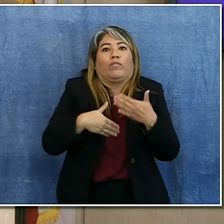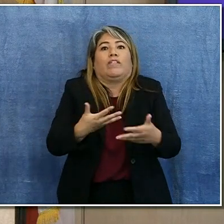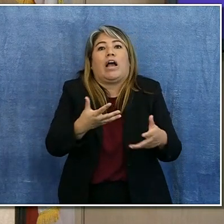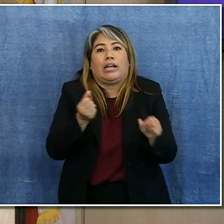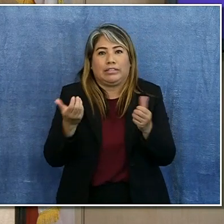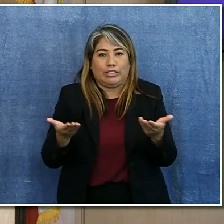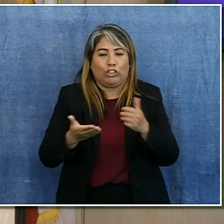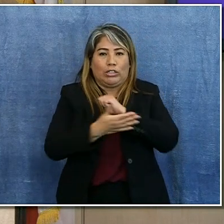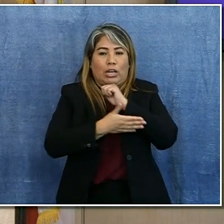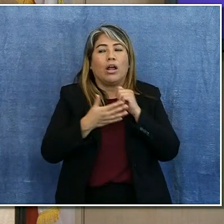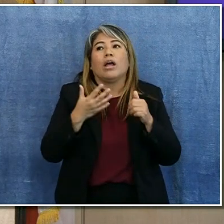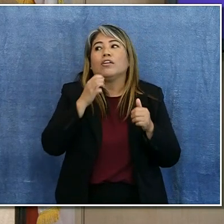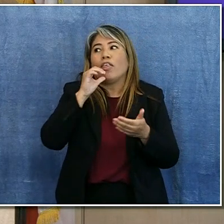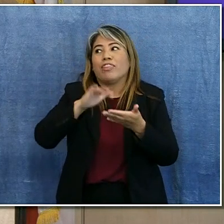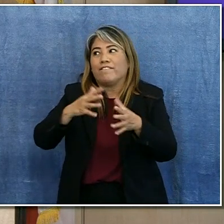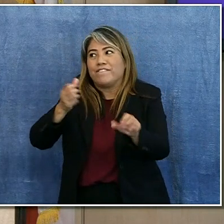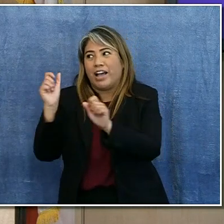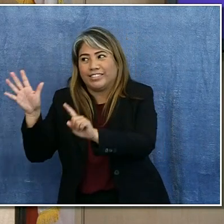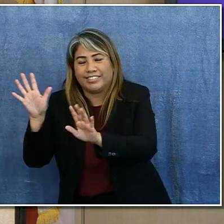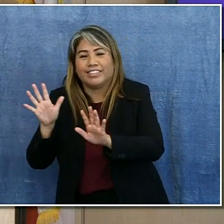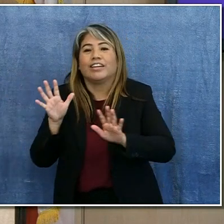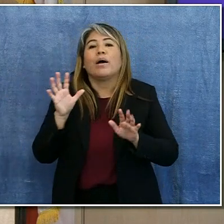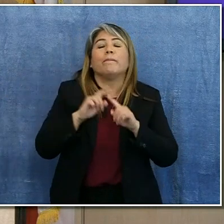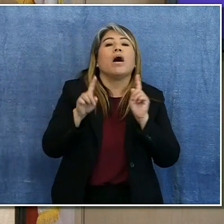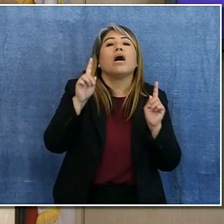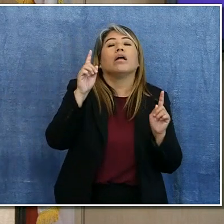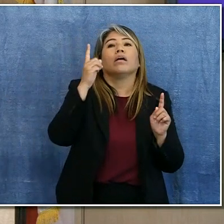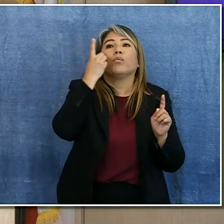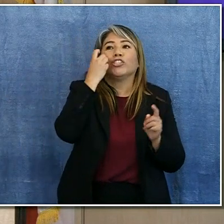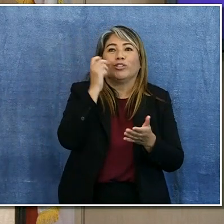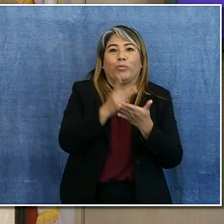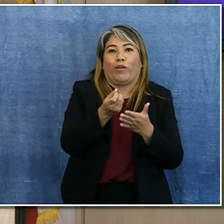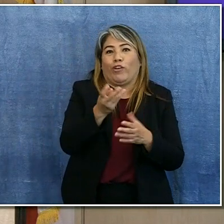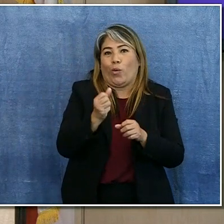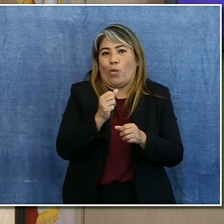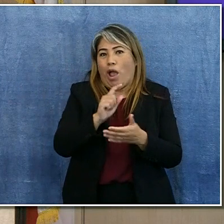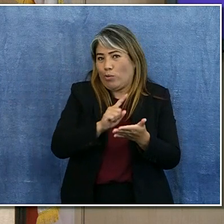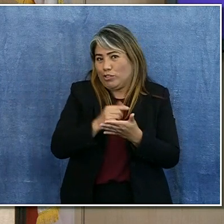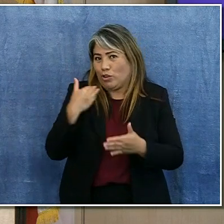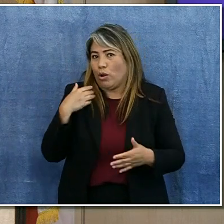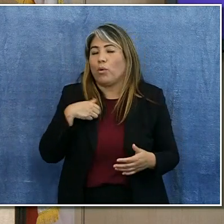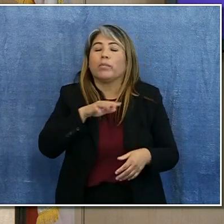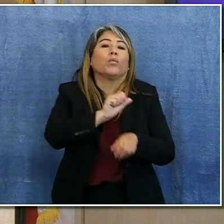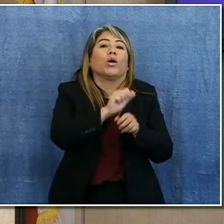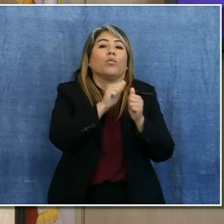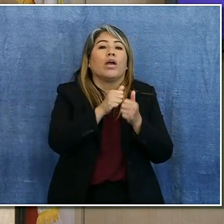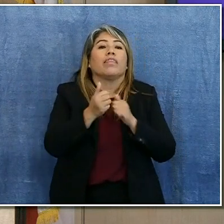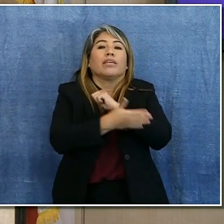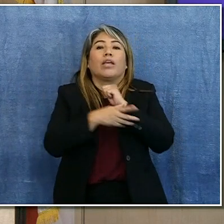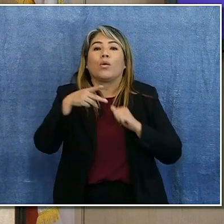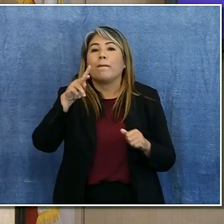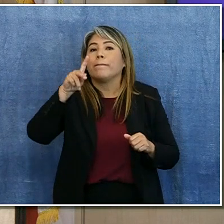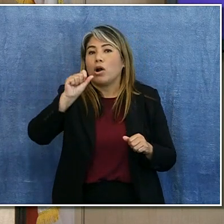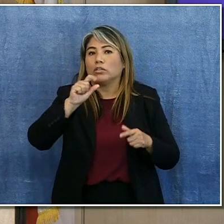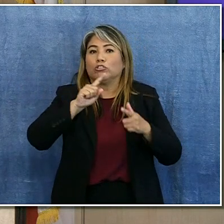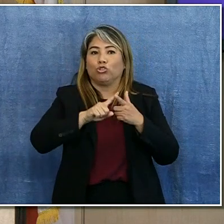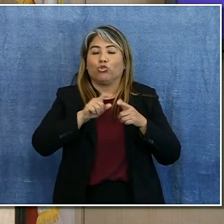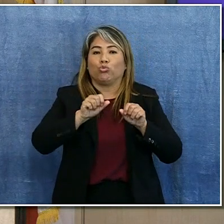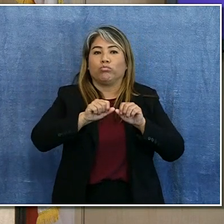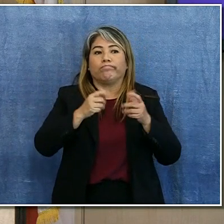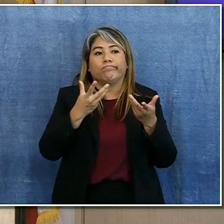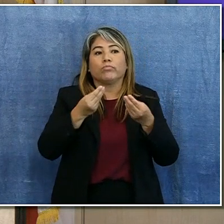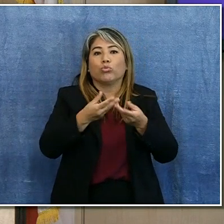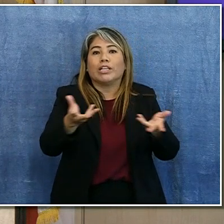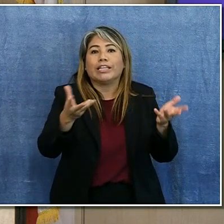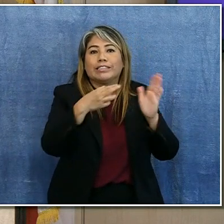We're not quite that fast. So given it was just approved a few hours ago, we'll be working with county parks to release the guidance